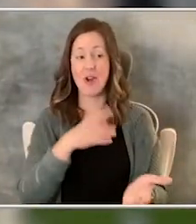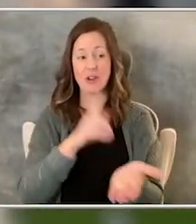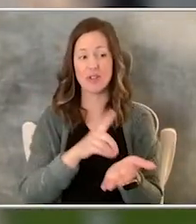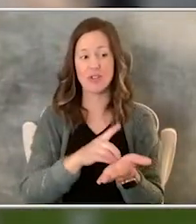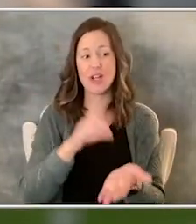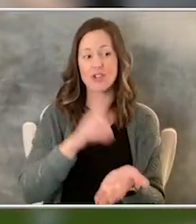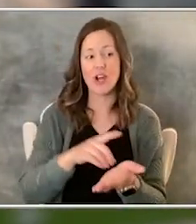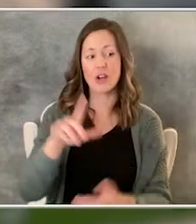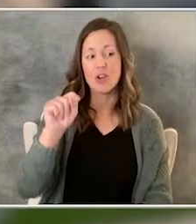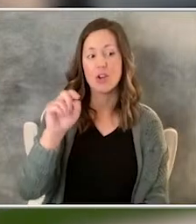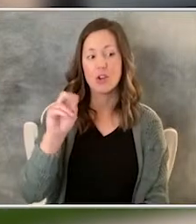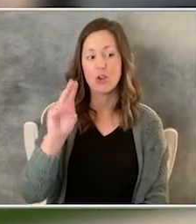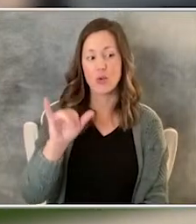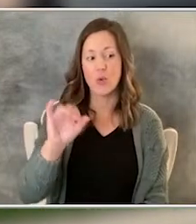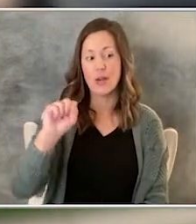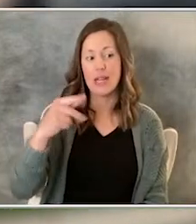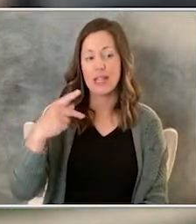million.